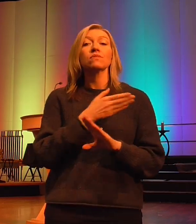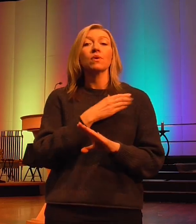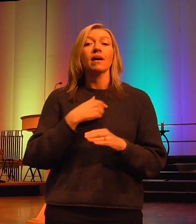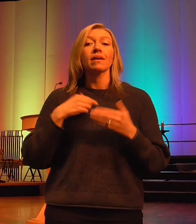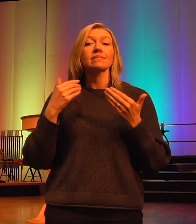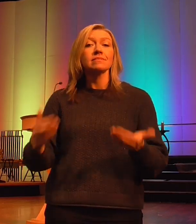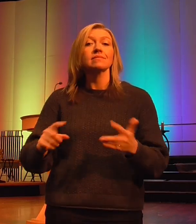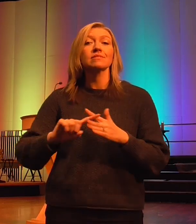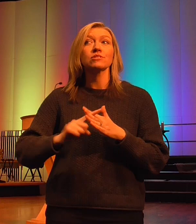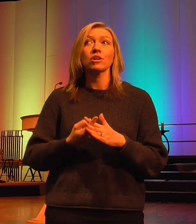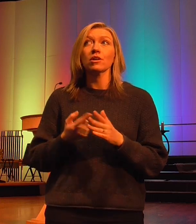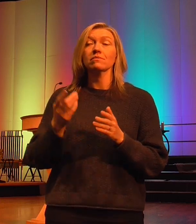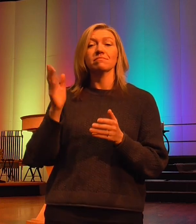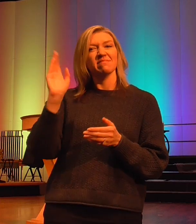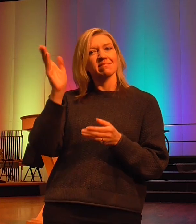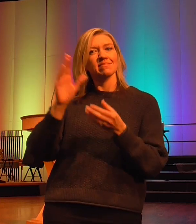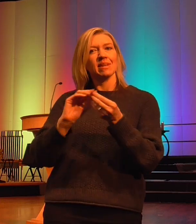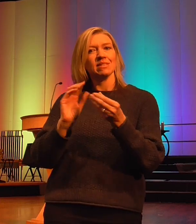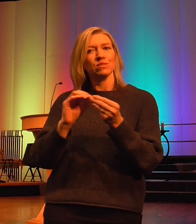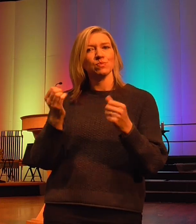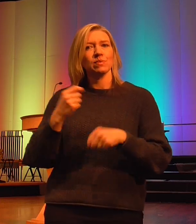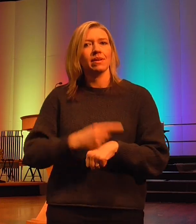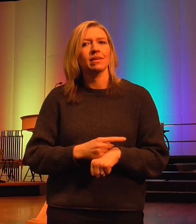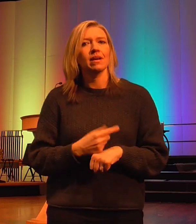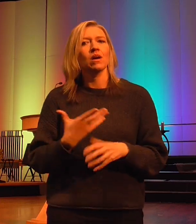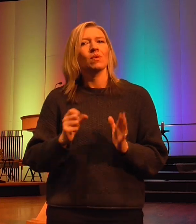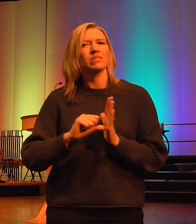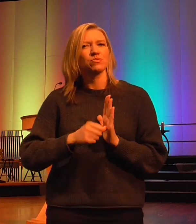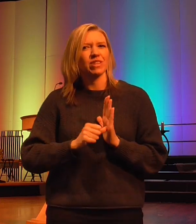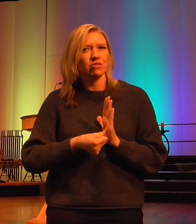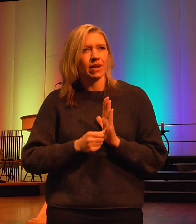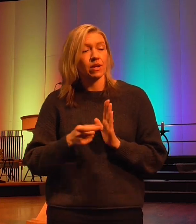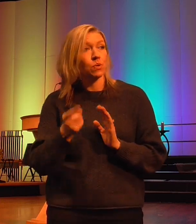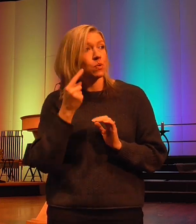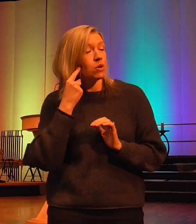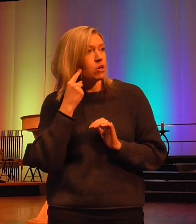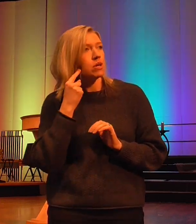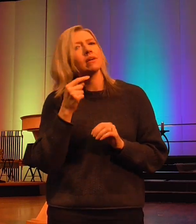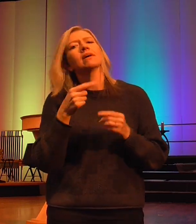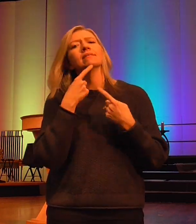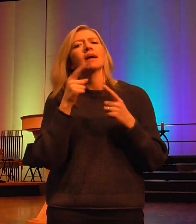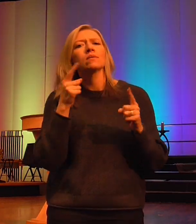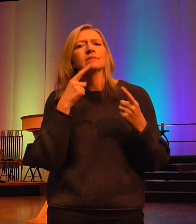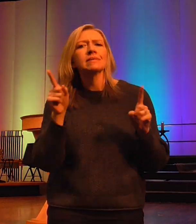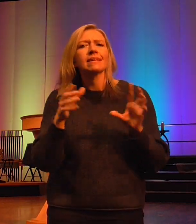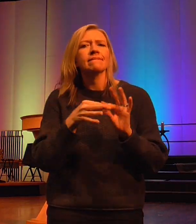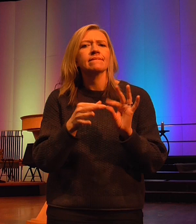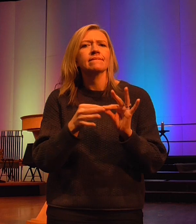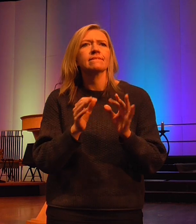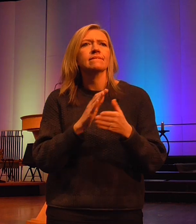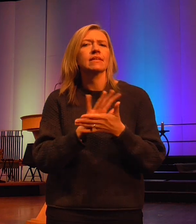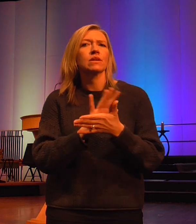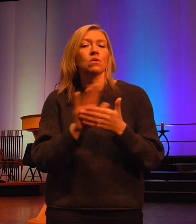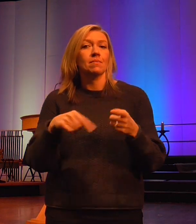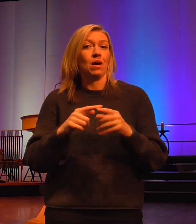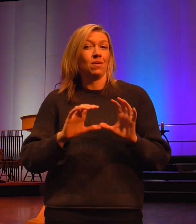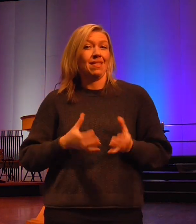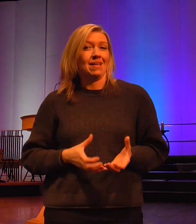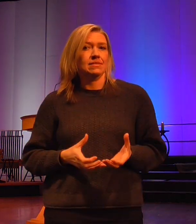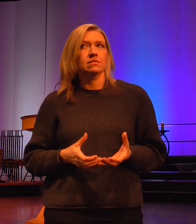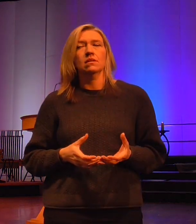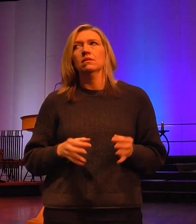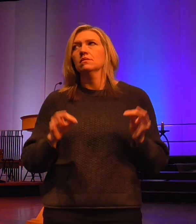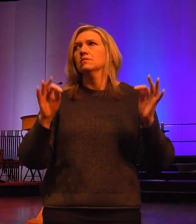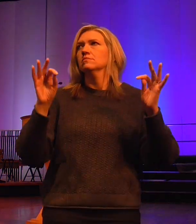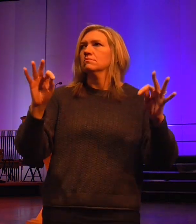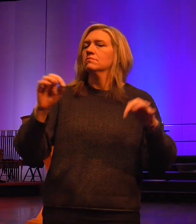our message for today, I do want to reiterate what you heard in the announcement video about classes. It's a really great time at the beginning of the